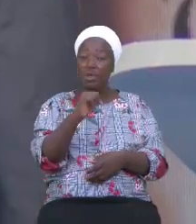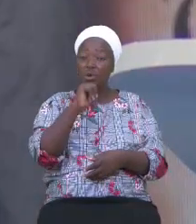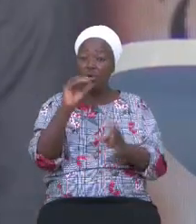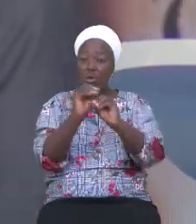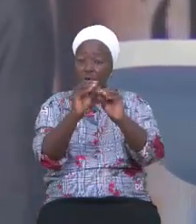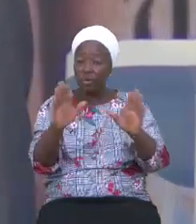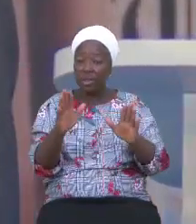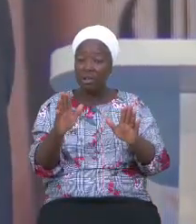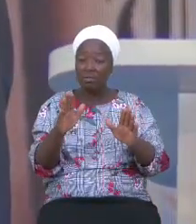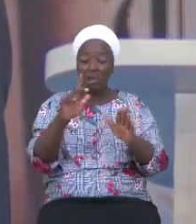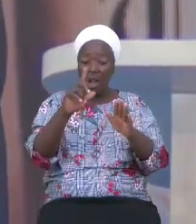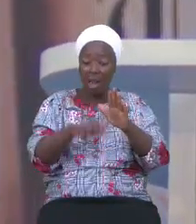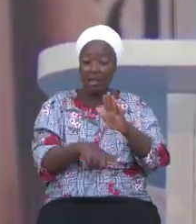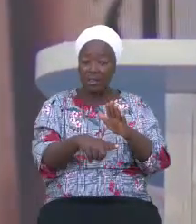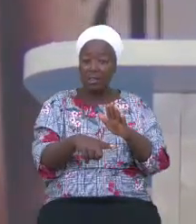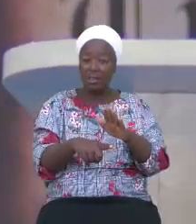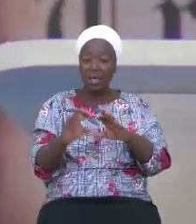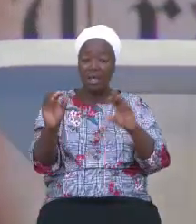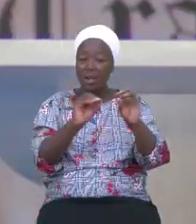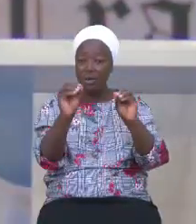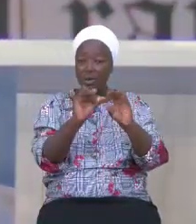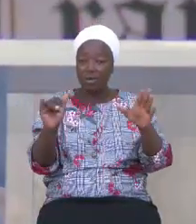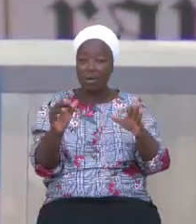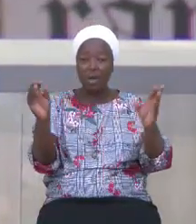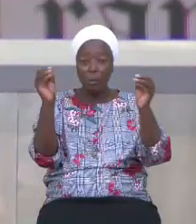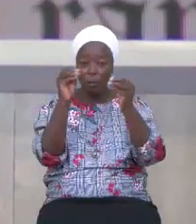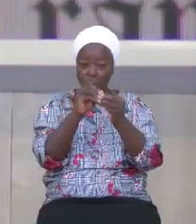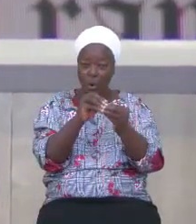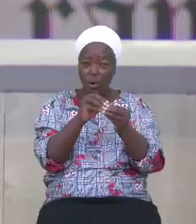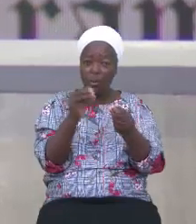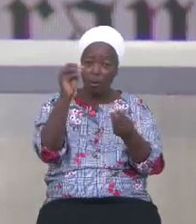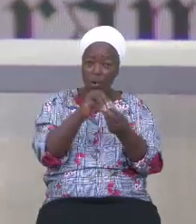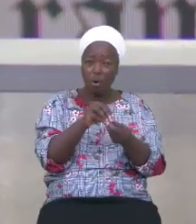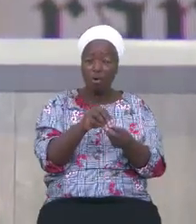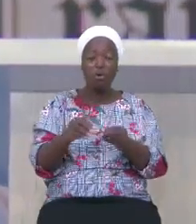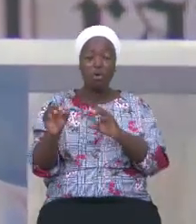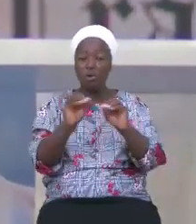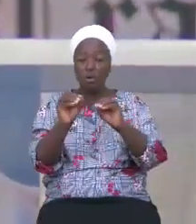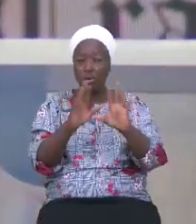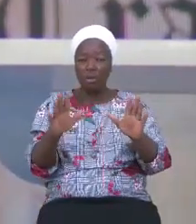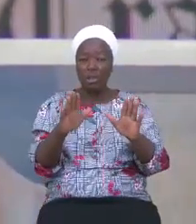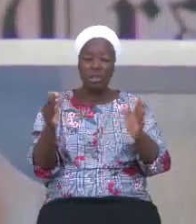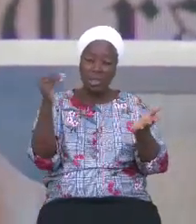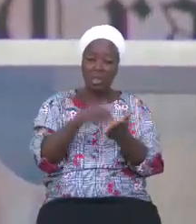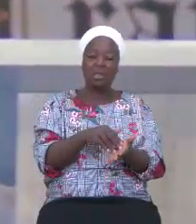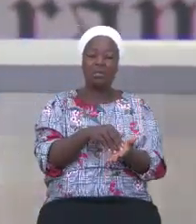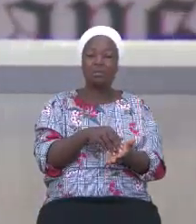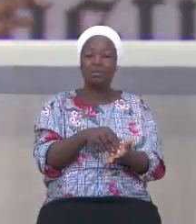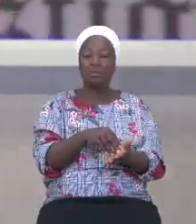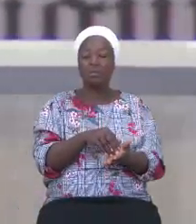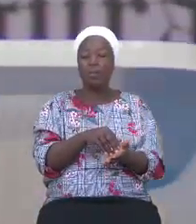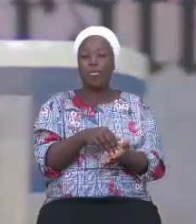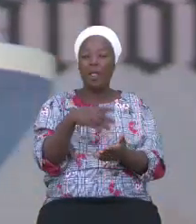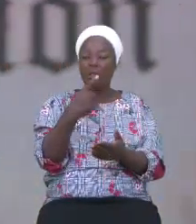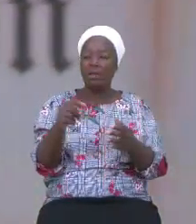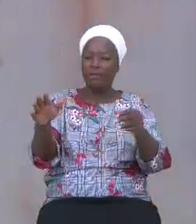nothing less, nothing more, nothing else. The